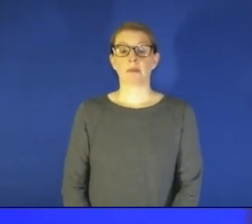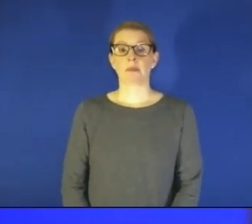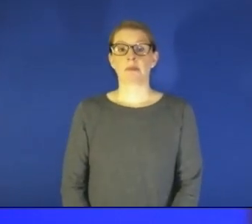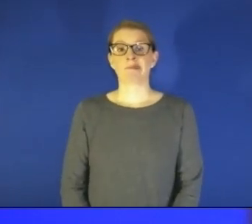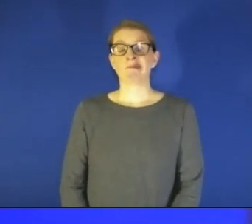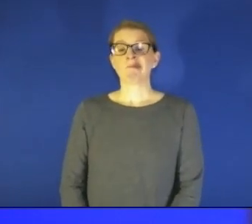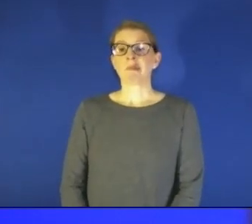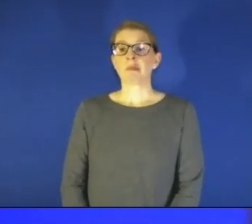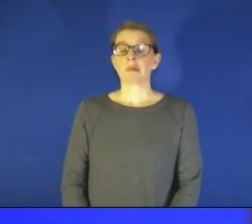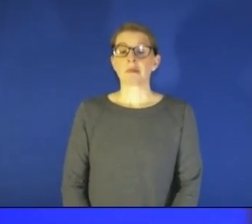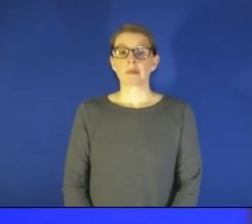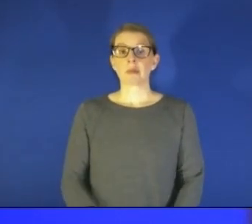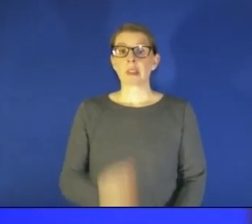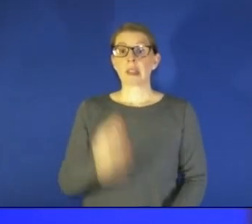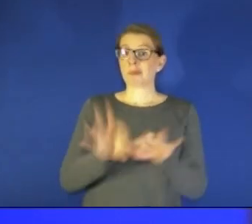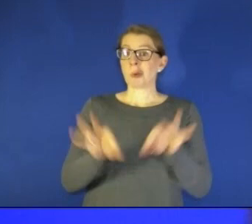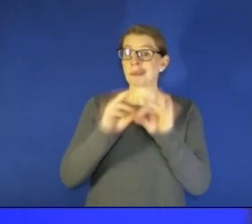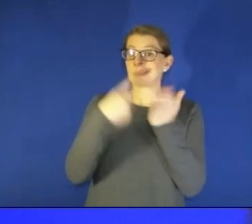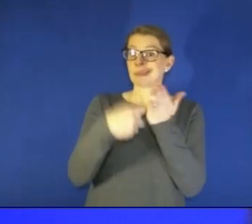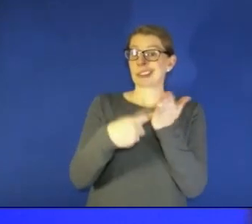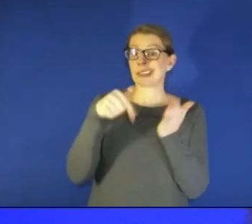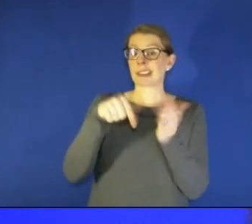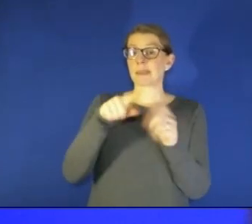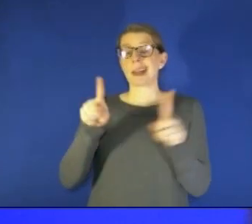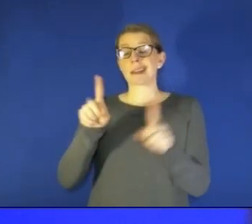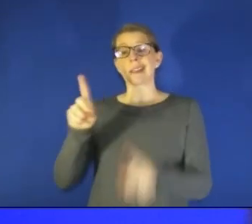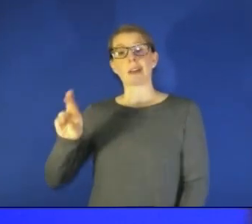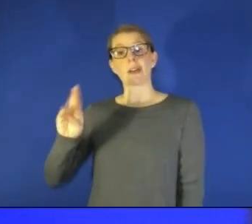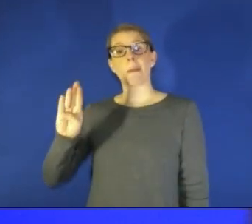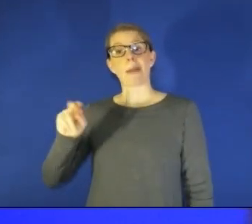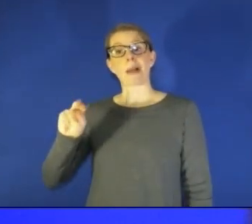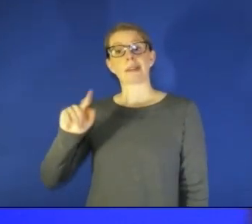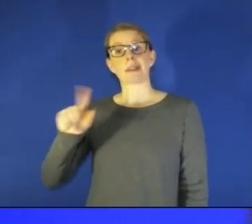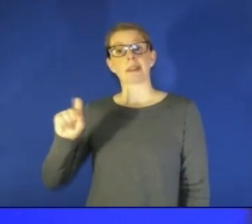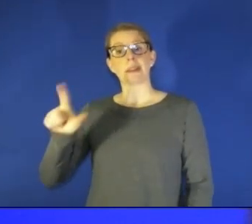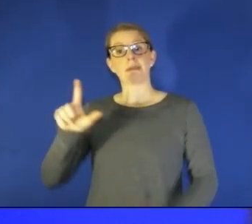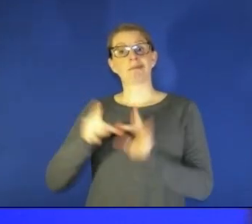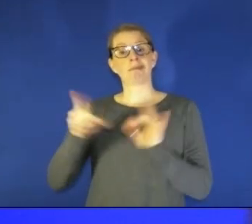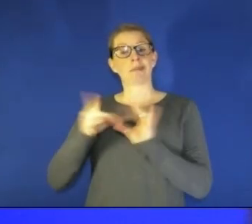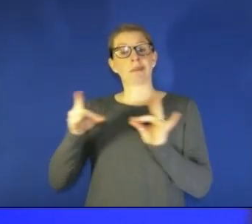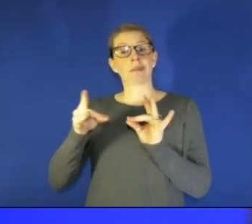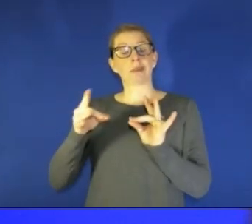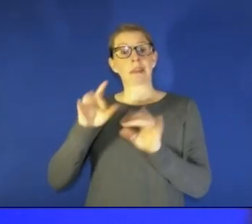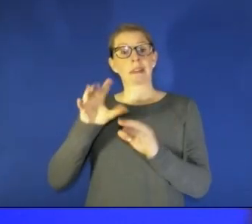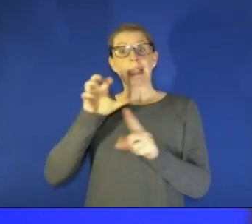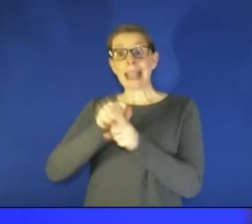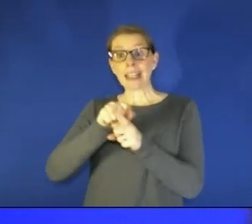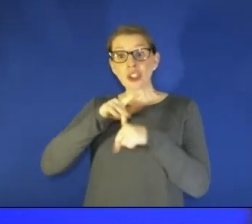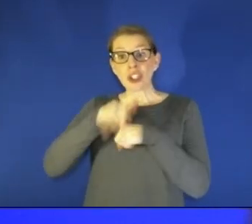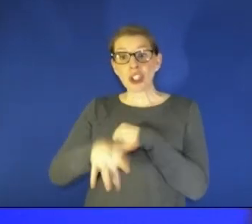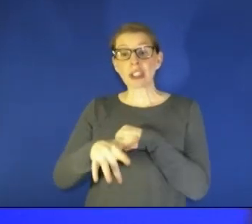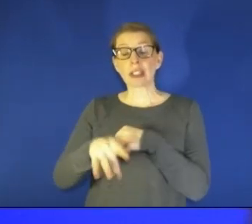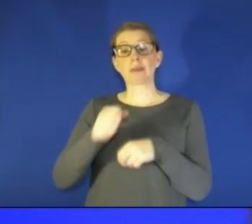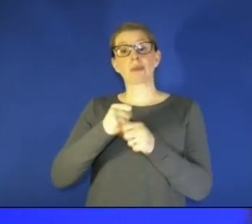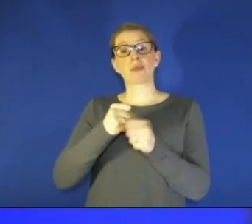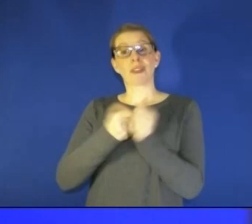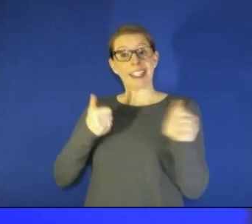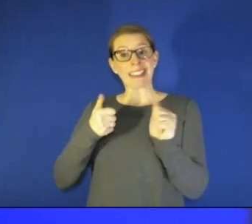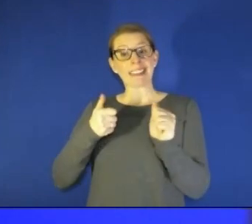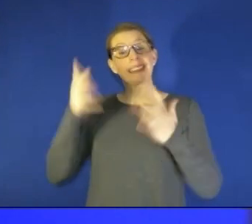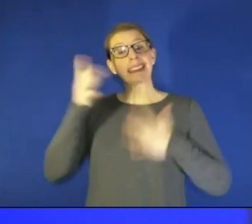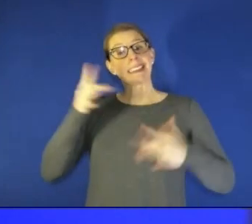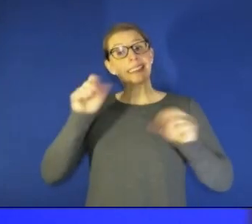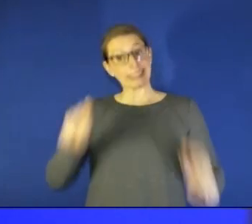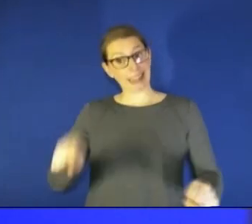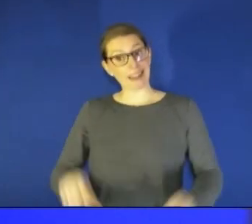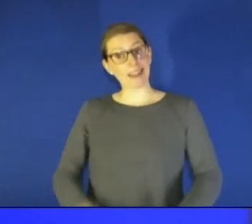but much like Dr. Bonsall said, we can catch it early. We can prevent this. This really is a preventable disease, and it's the